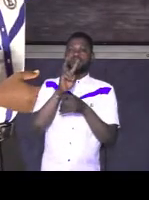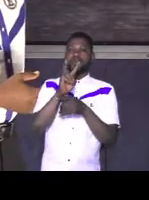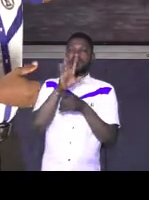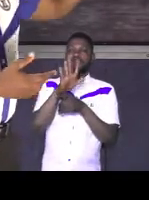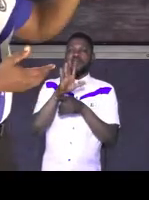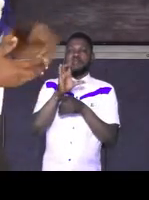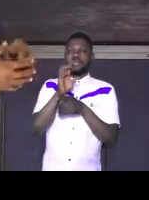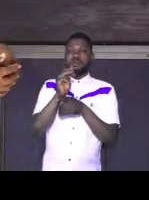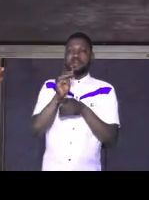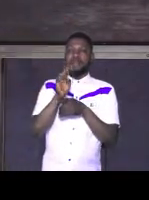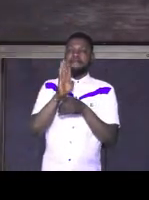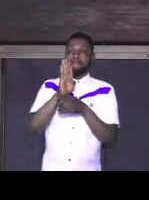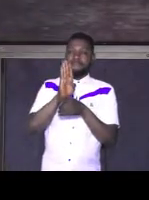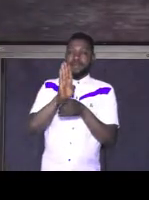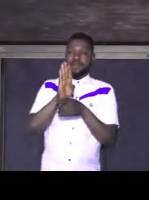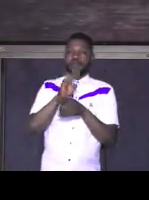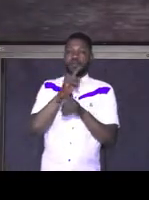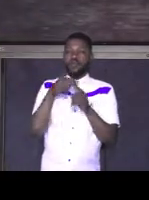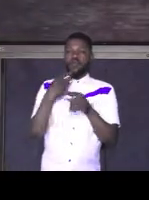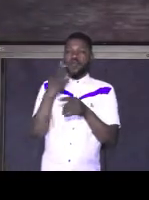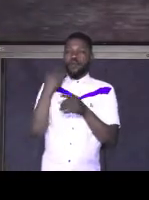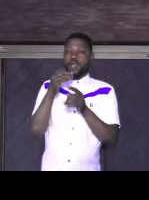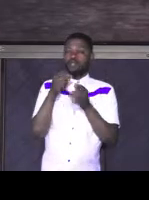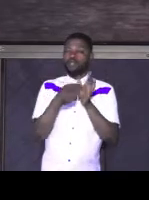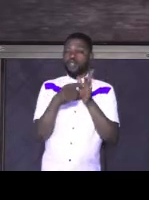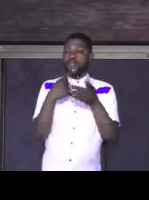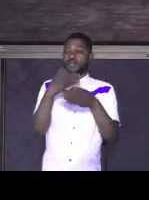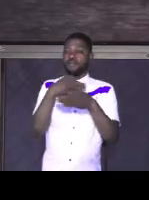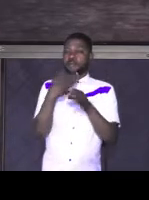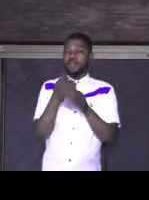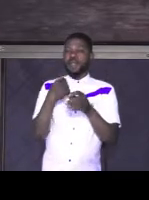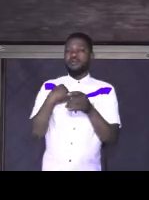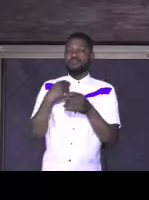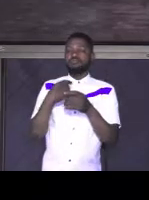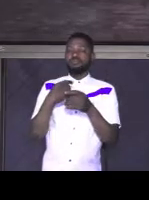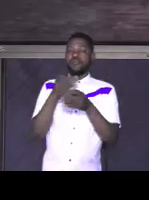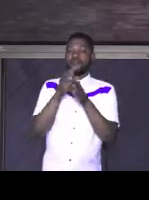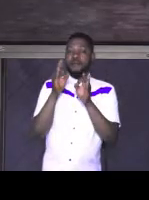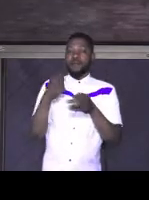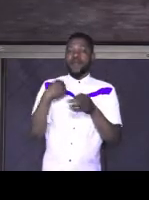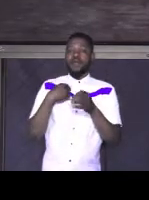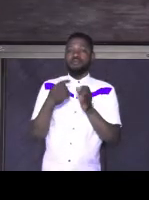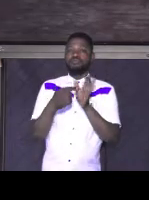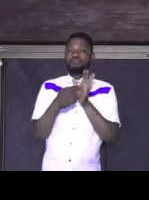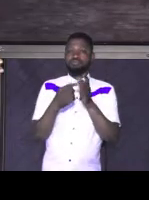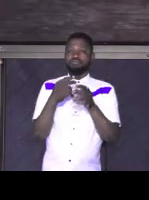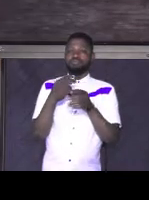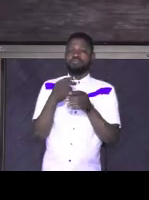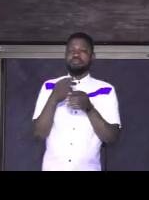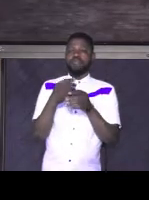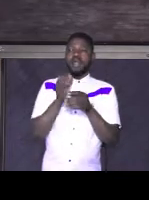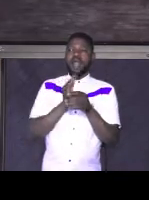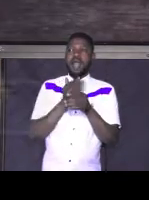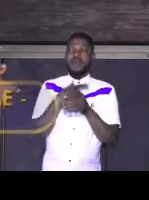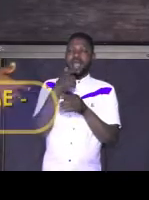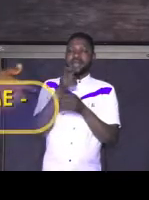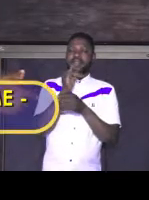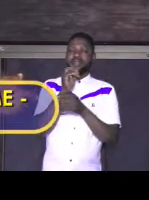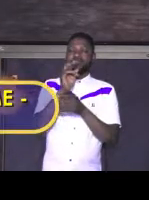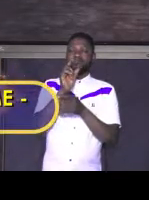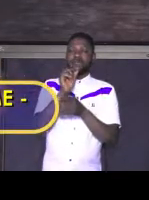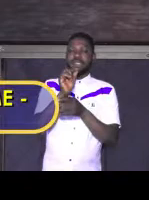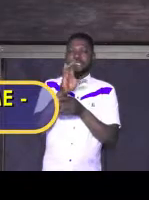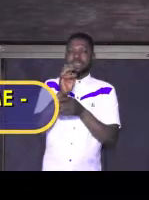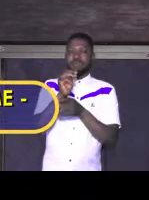25 centimeter. We'll call that B. Don't forget that when we're showing the formula, we name the smaller one A and the longer one B. So in this case, our A is